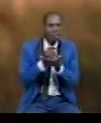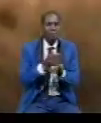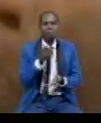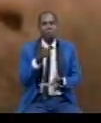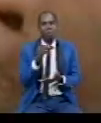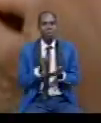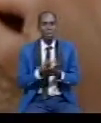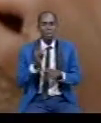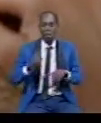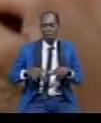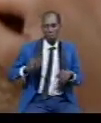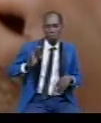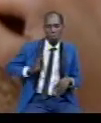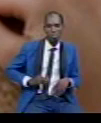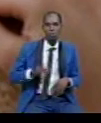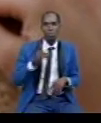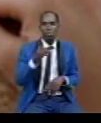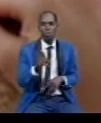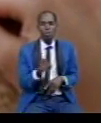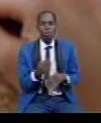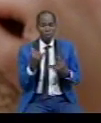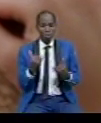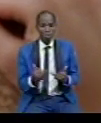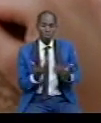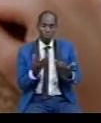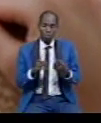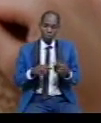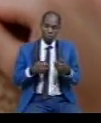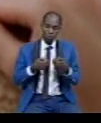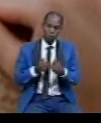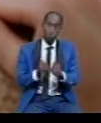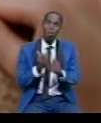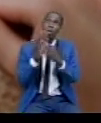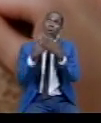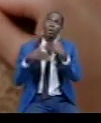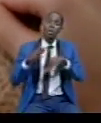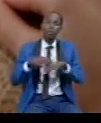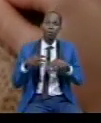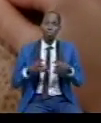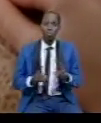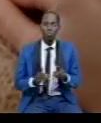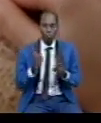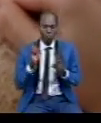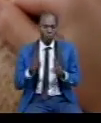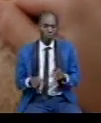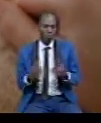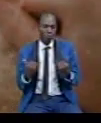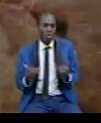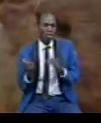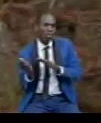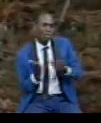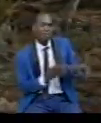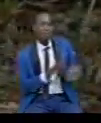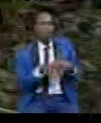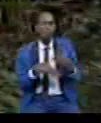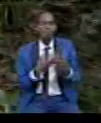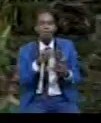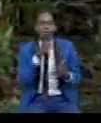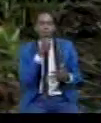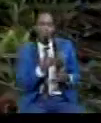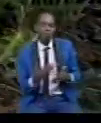in walking in the narrow way to get to heaven. And they were leaving all those things so that honestly,